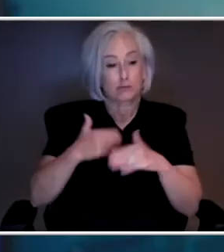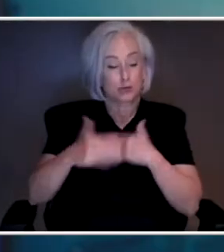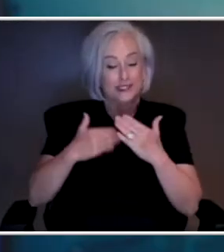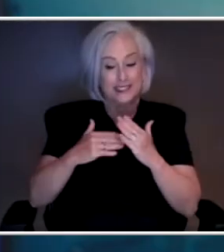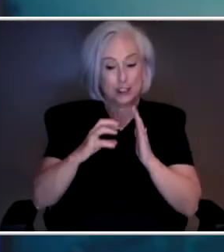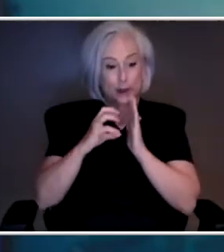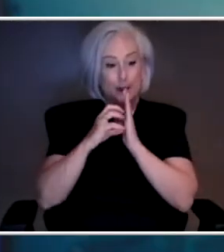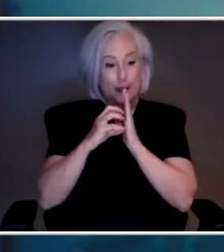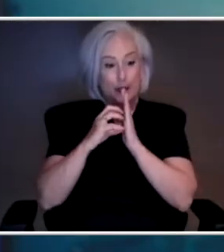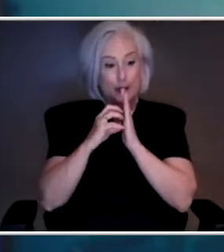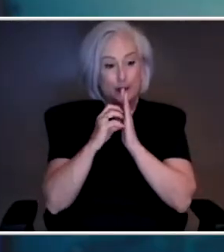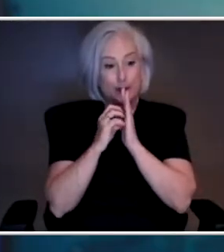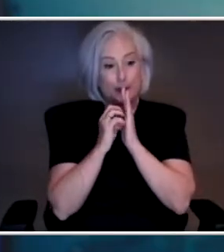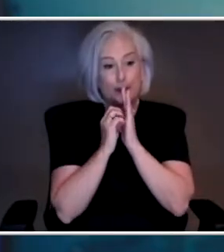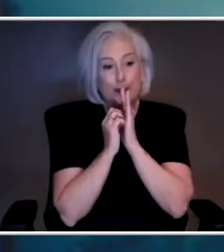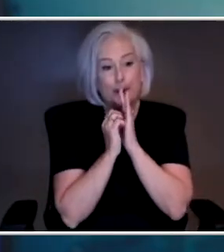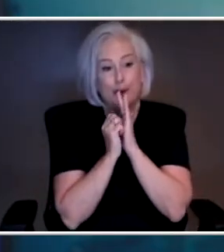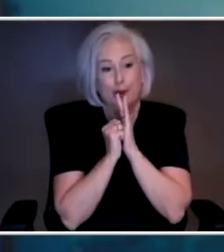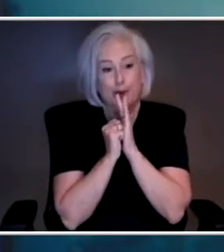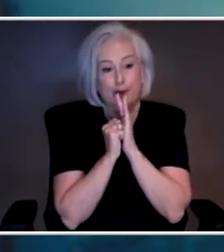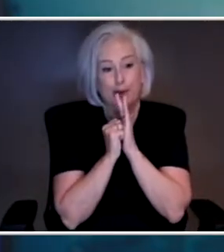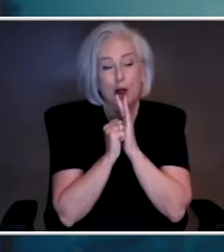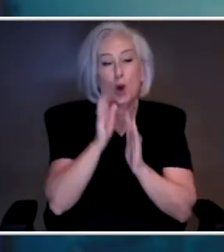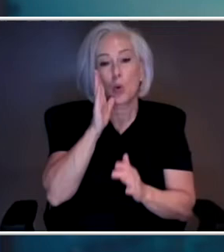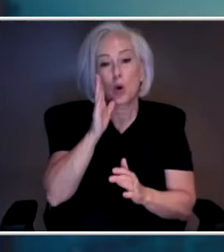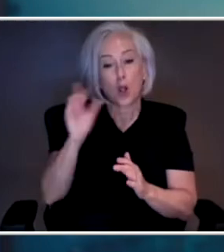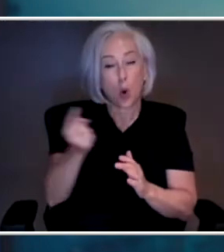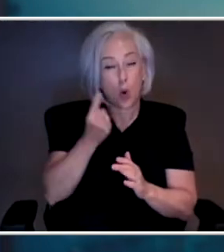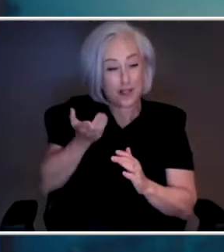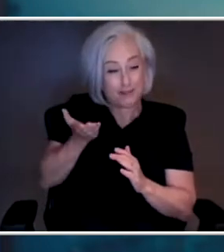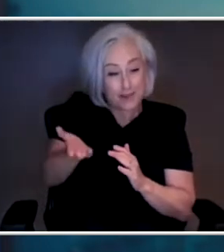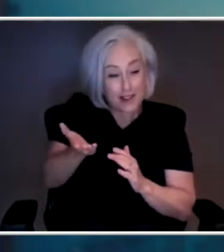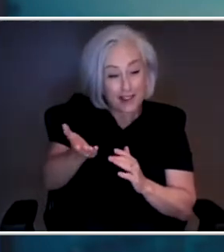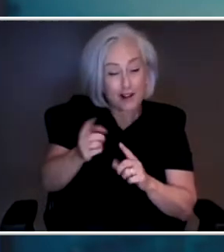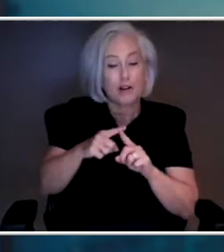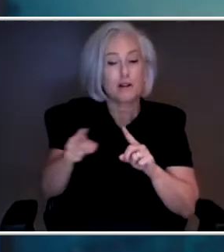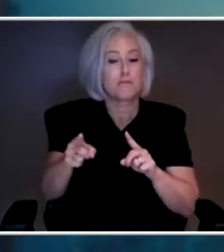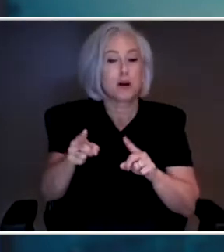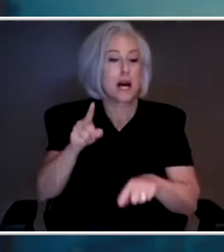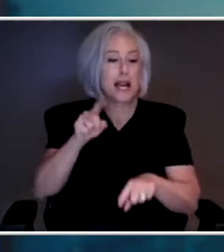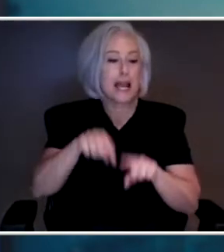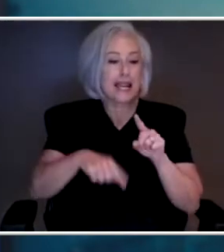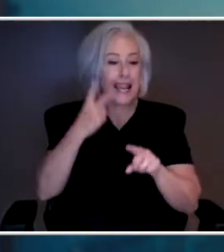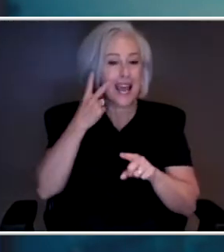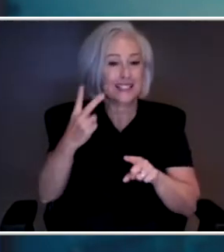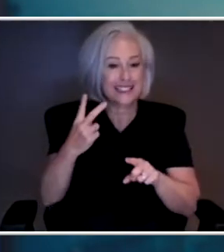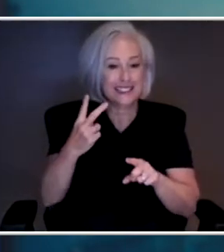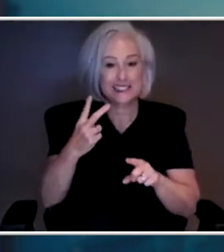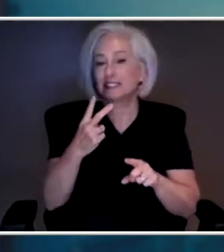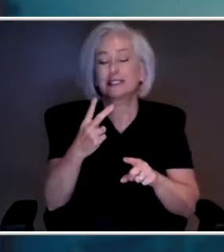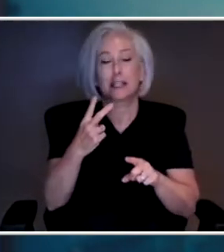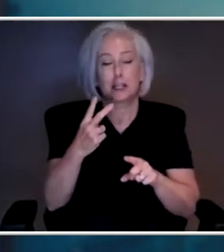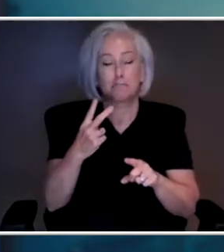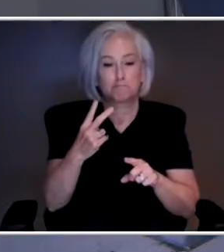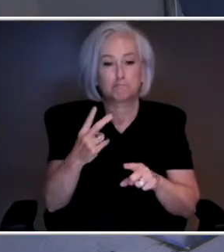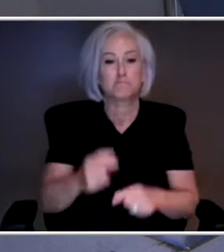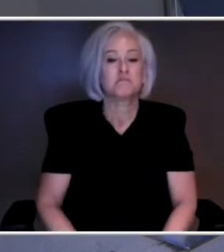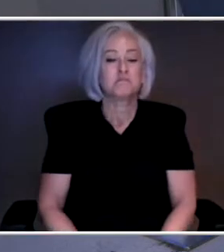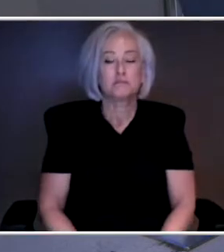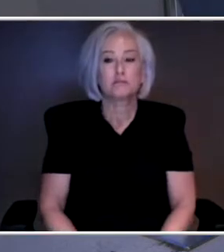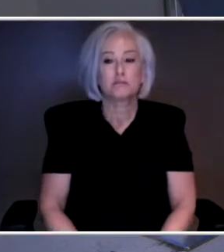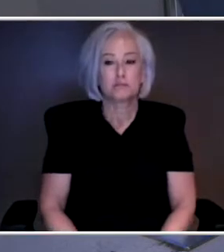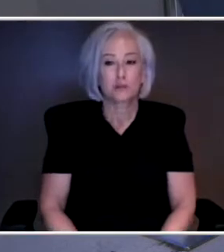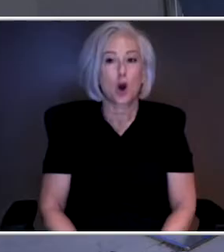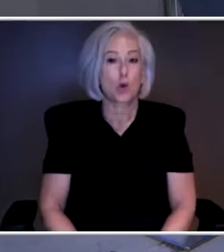it to a size where it's manageable, or where cosmetically it's not making a difference, or mass effect, it's not making a difference. At a big scar, so